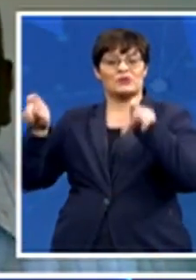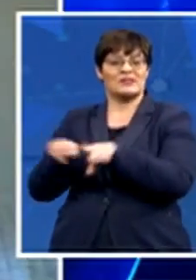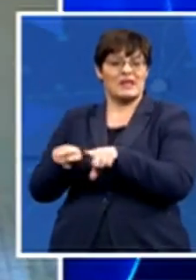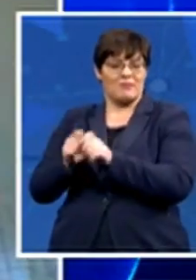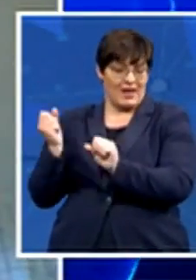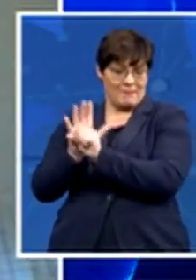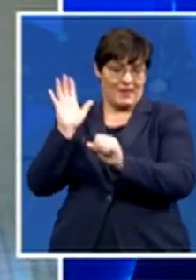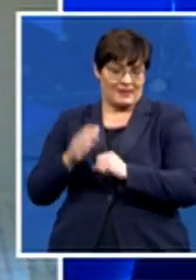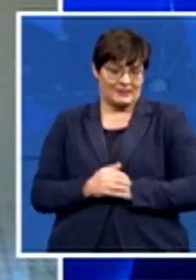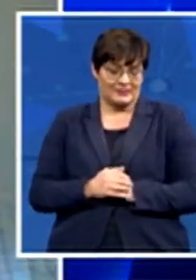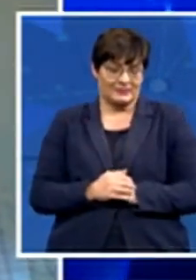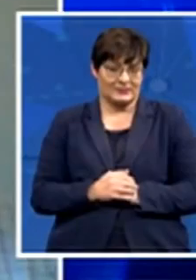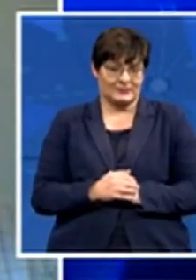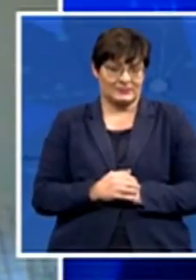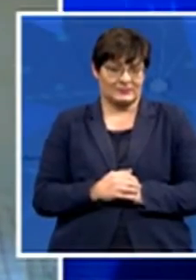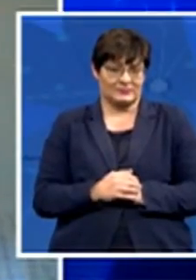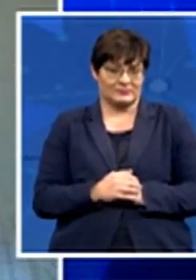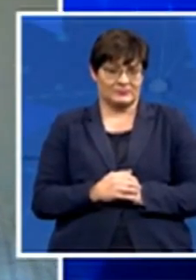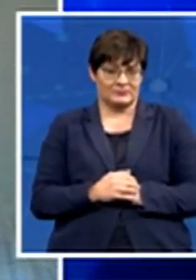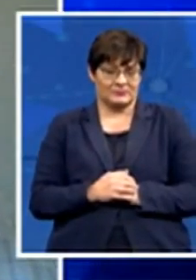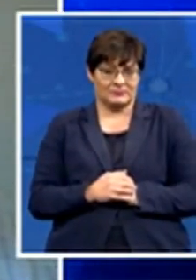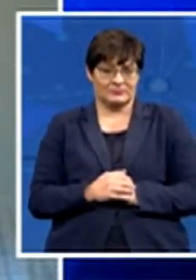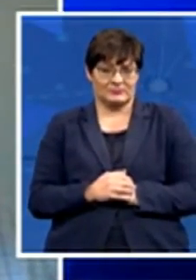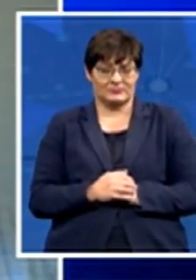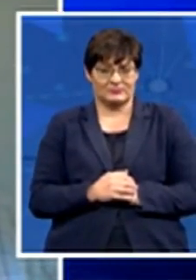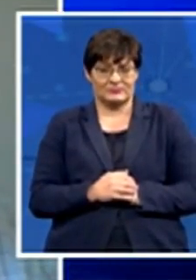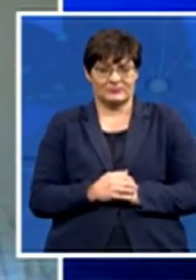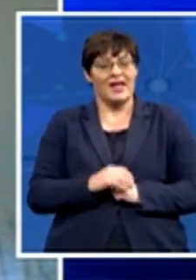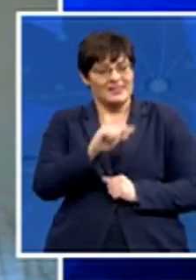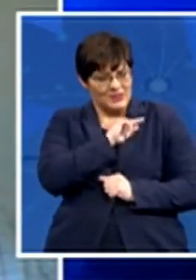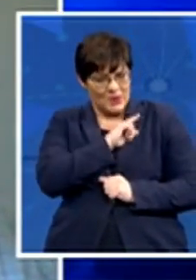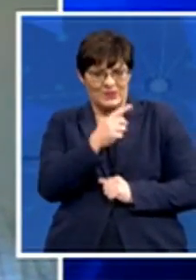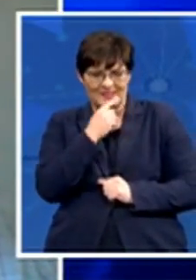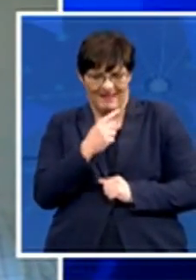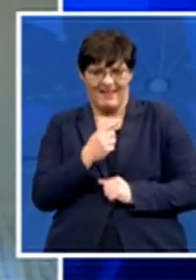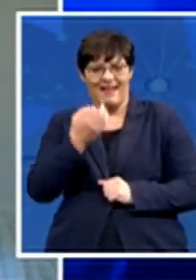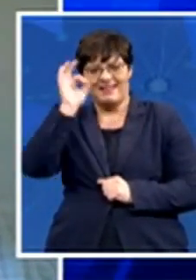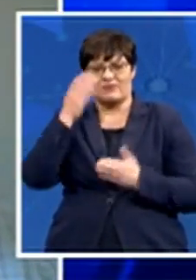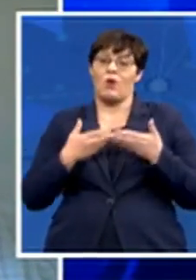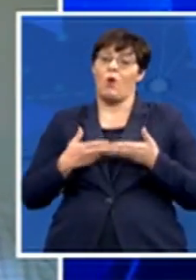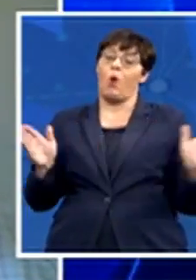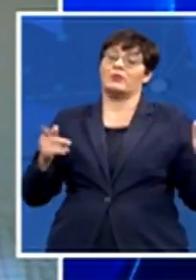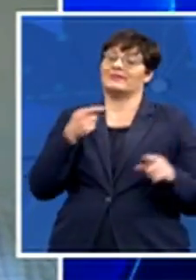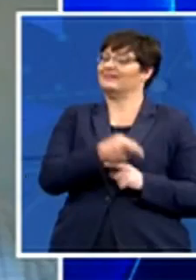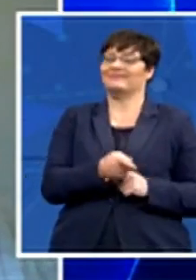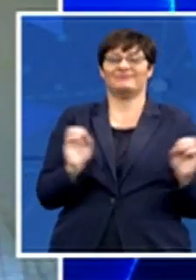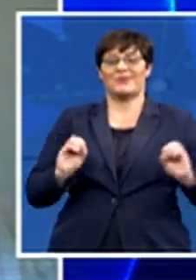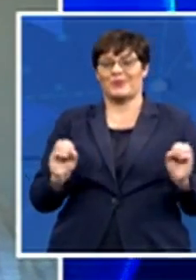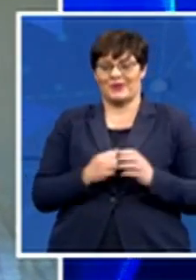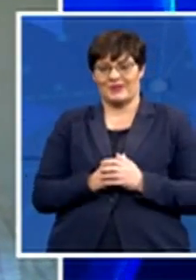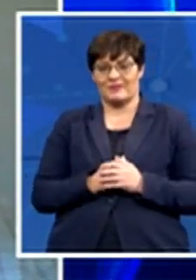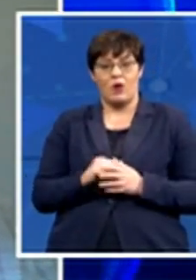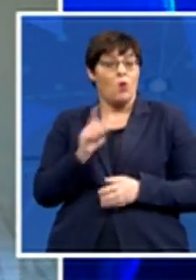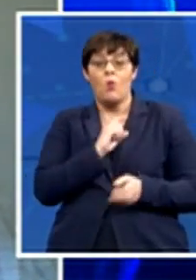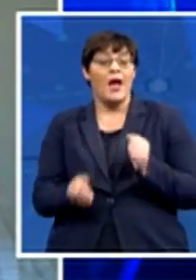Which is why I was saying that it's not helpful for government to open this Pandora's box. Because what is going to happen is that you are going to allow individuals